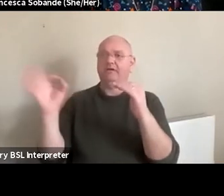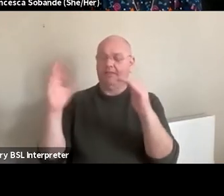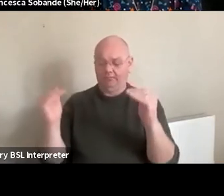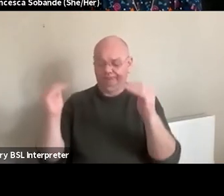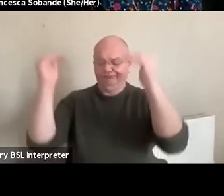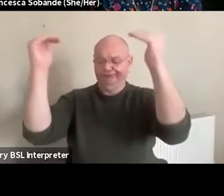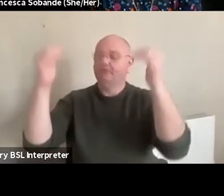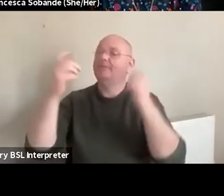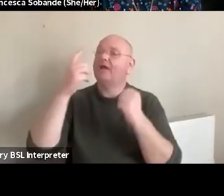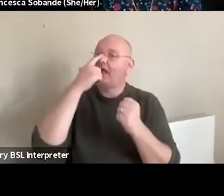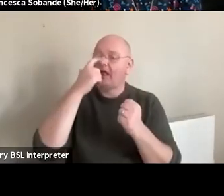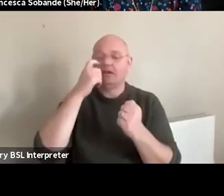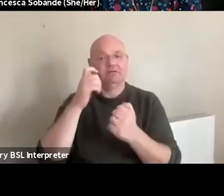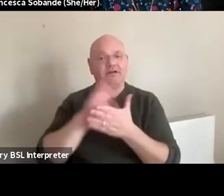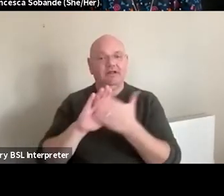less protective and more willing to